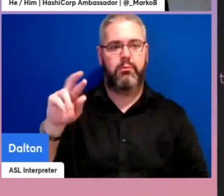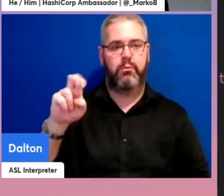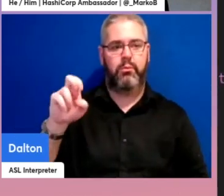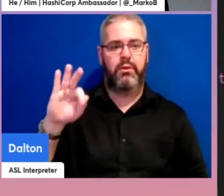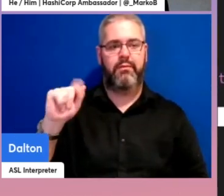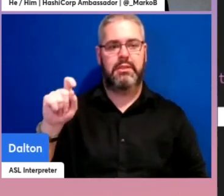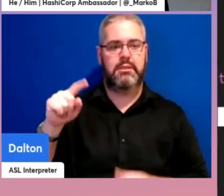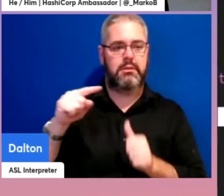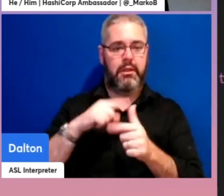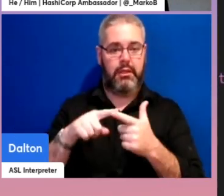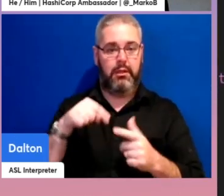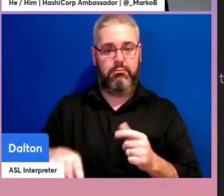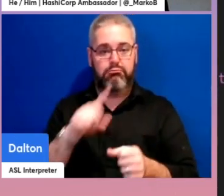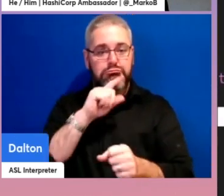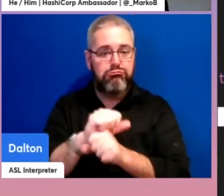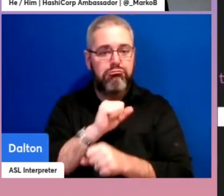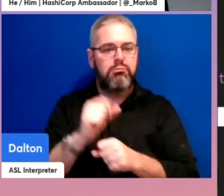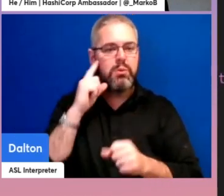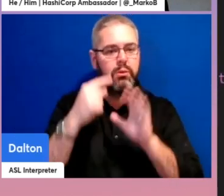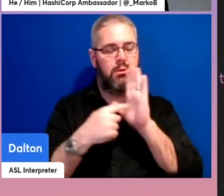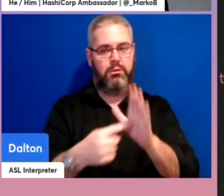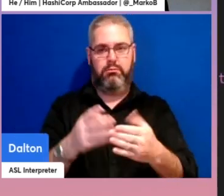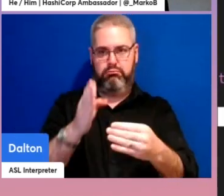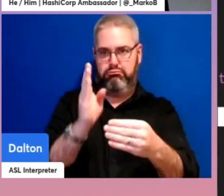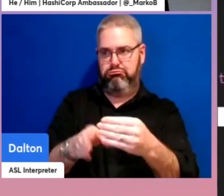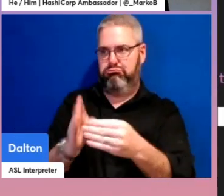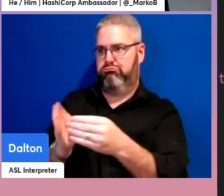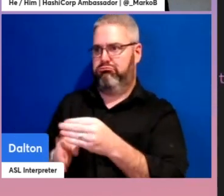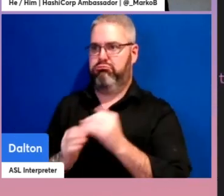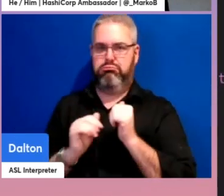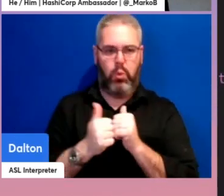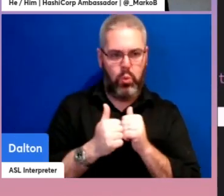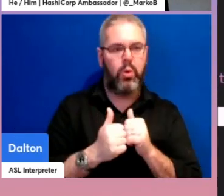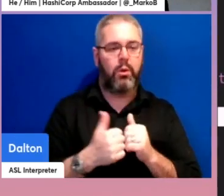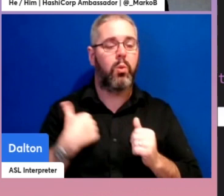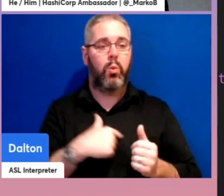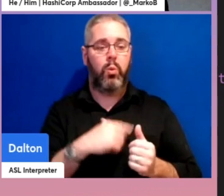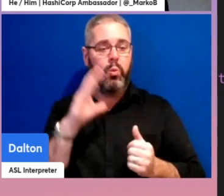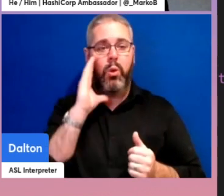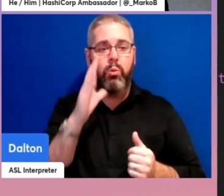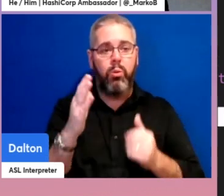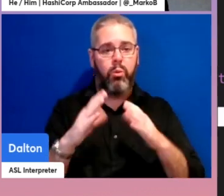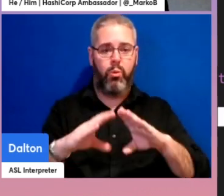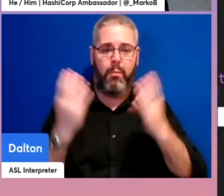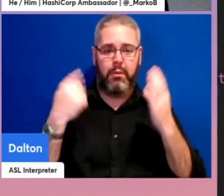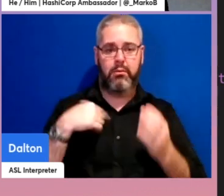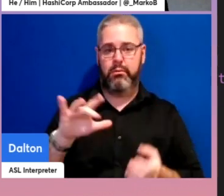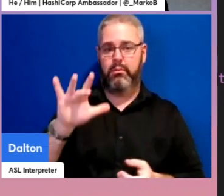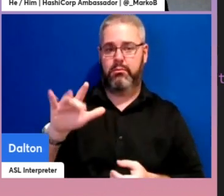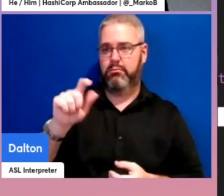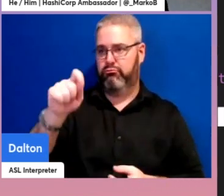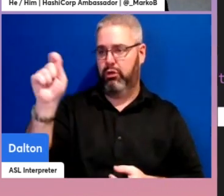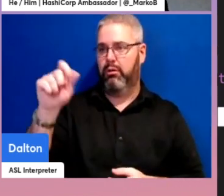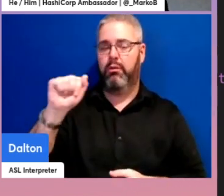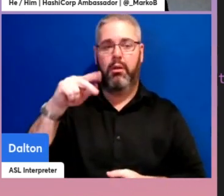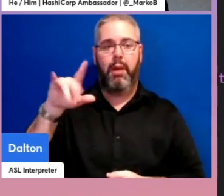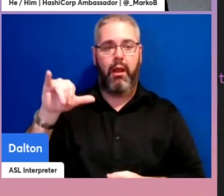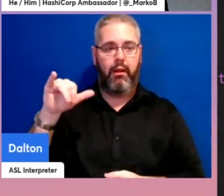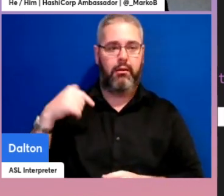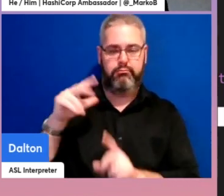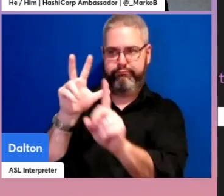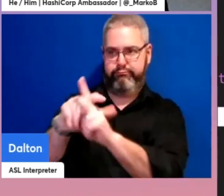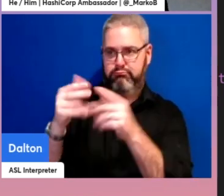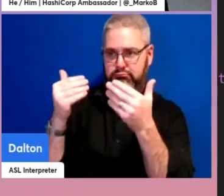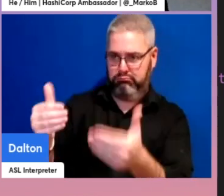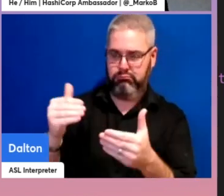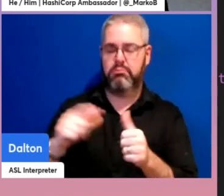test that's actually going to execute things. So what we're doing is, we want to check the apply stage. We're kind of